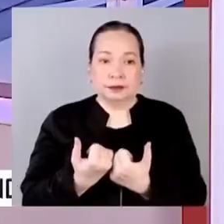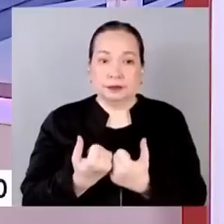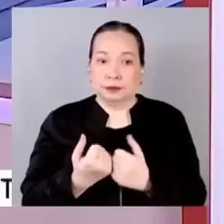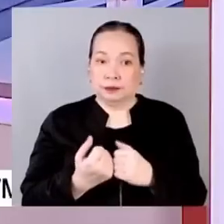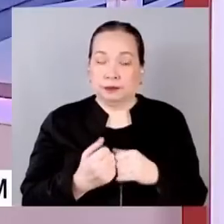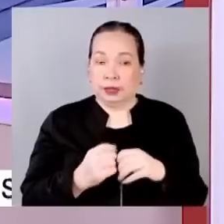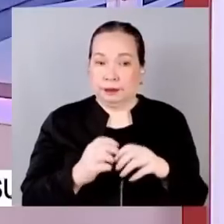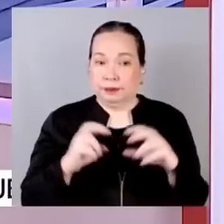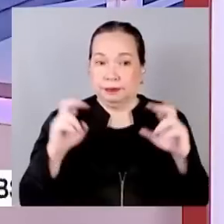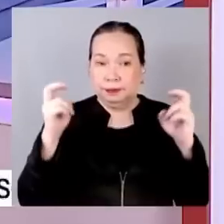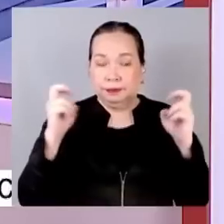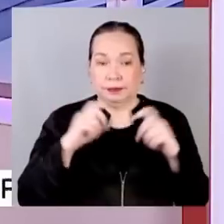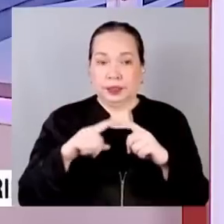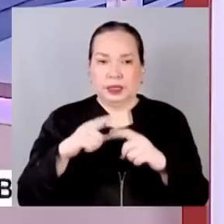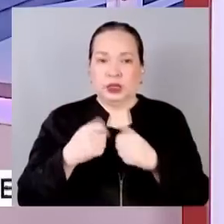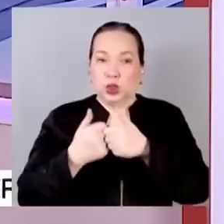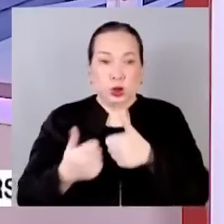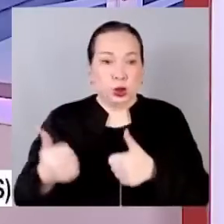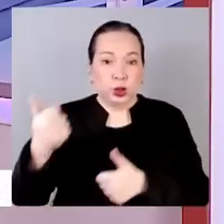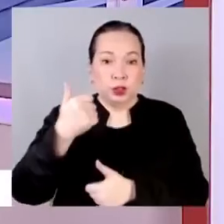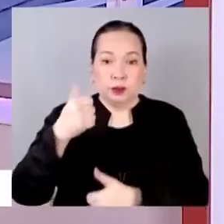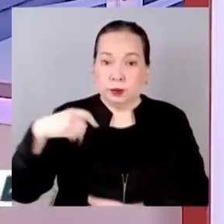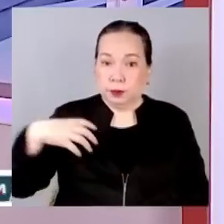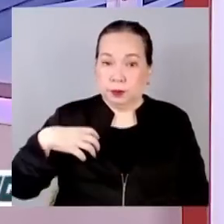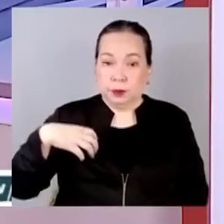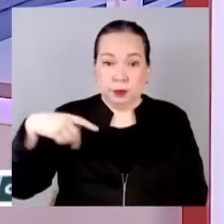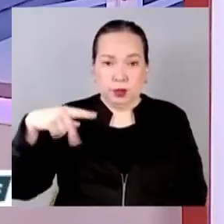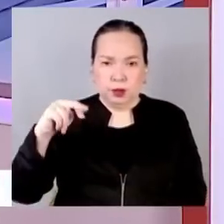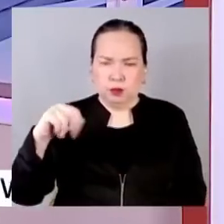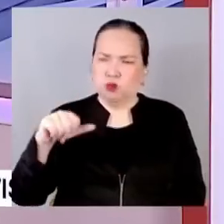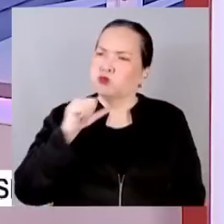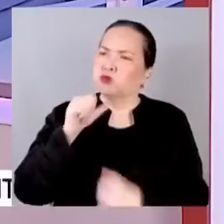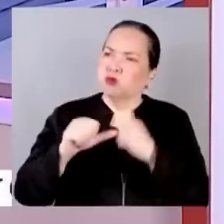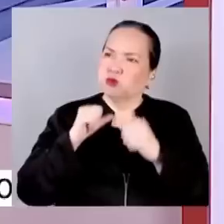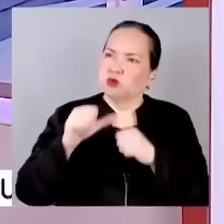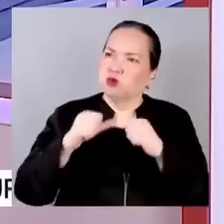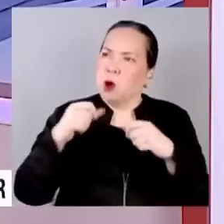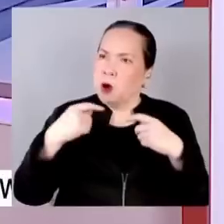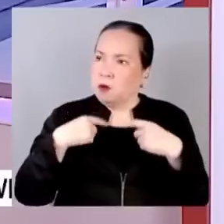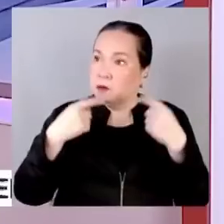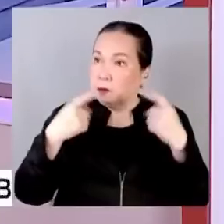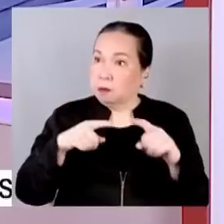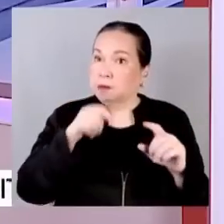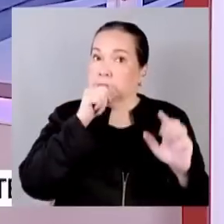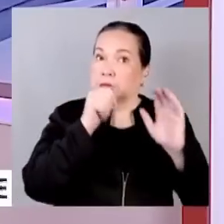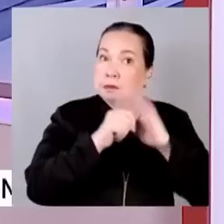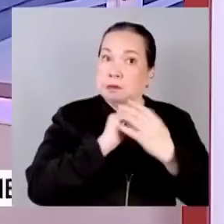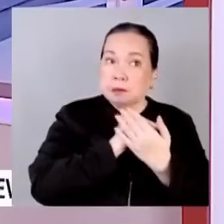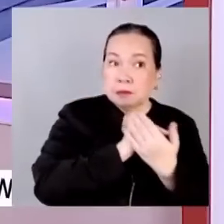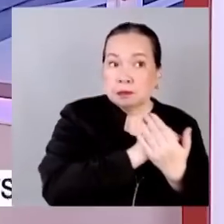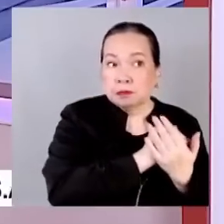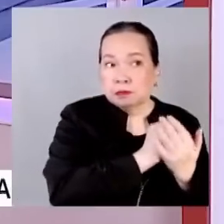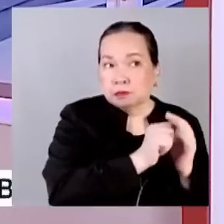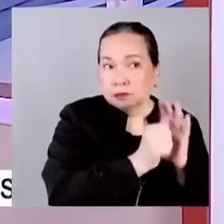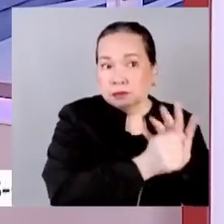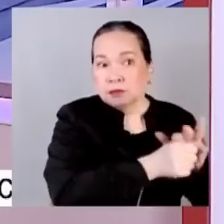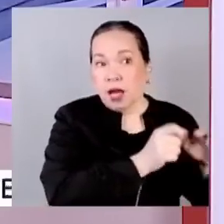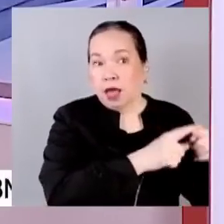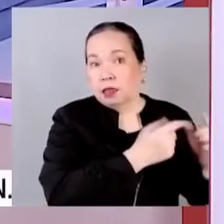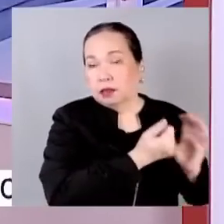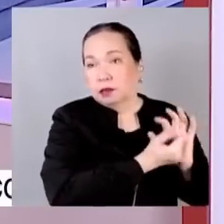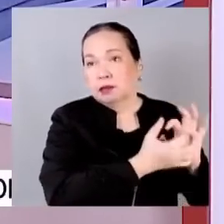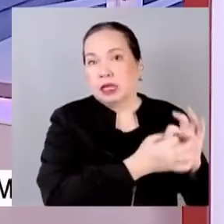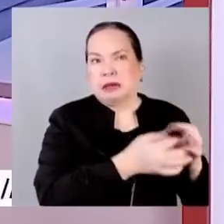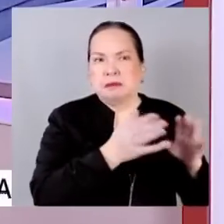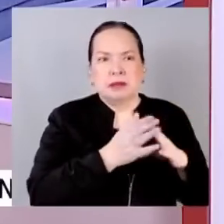The chief of the Philippine National Police denying allegations of a cover-up in a massive drug bust last year. Our very own Rafi